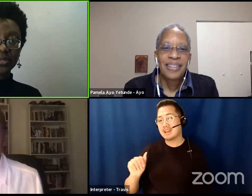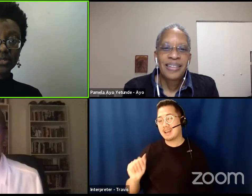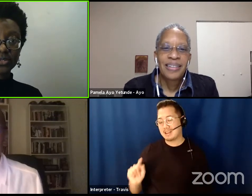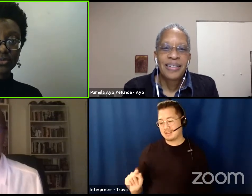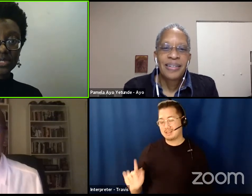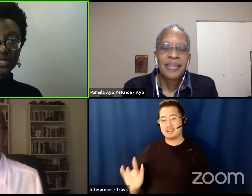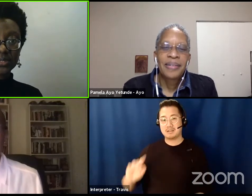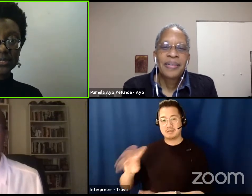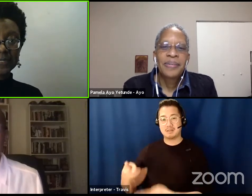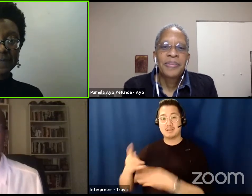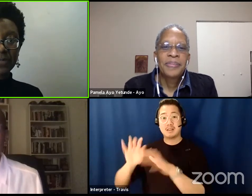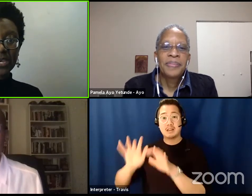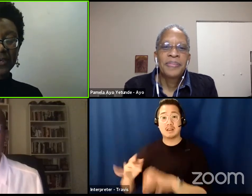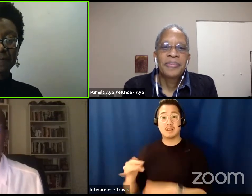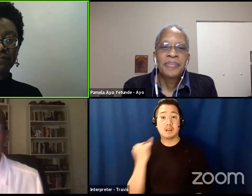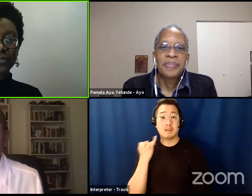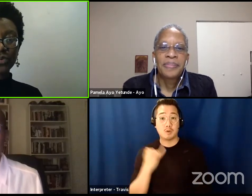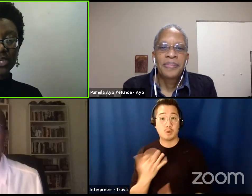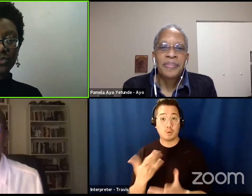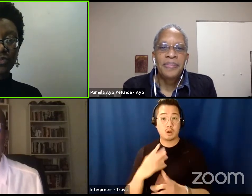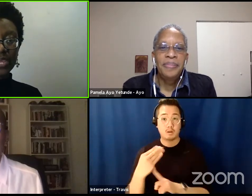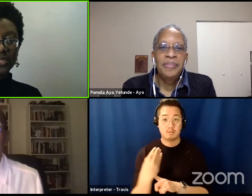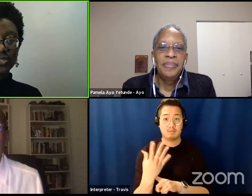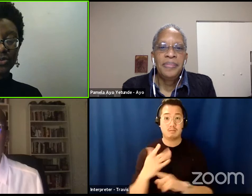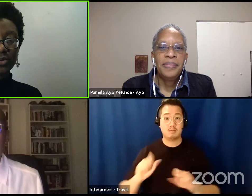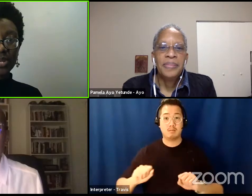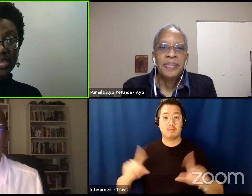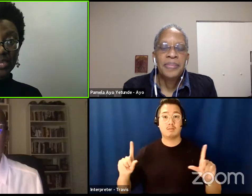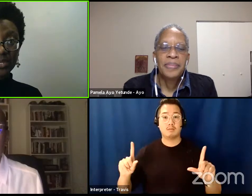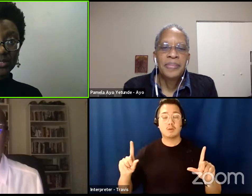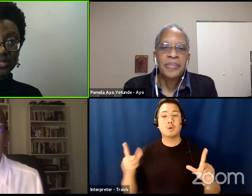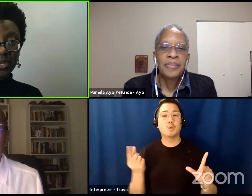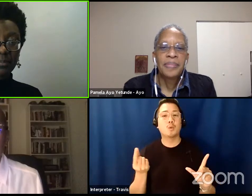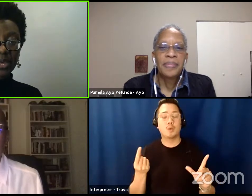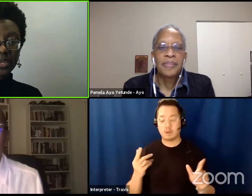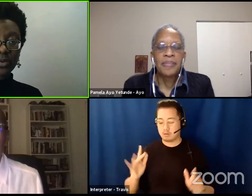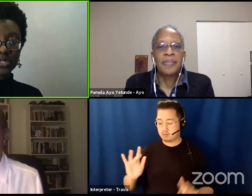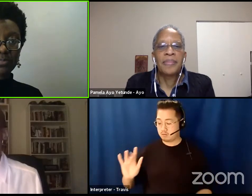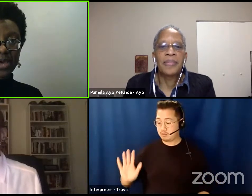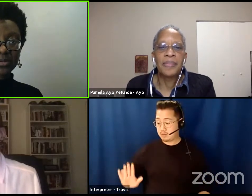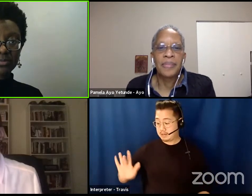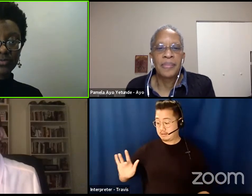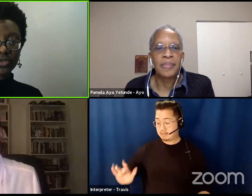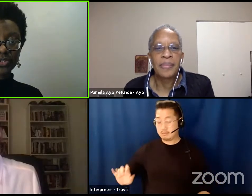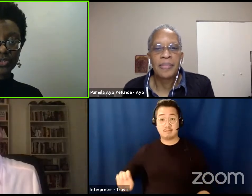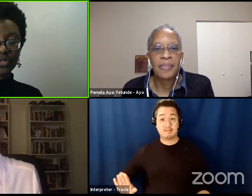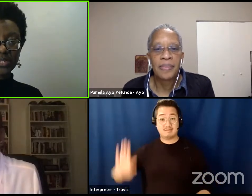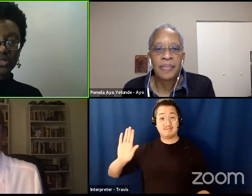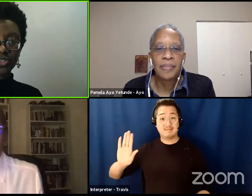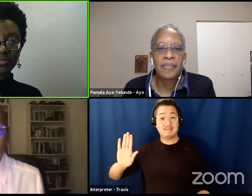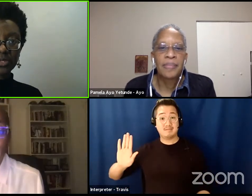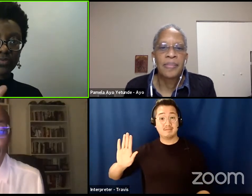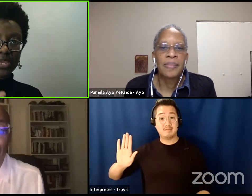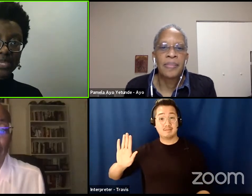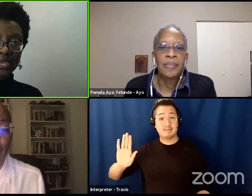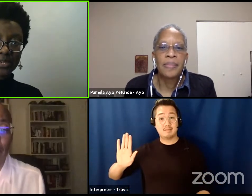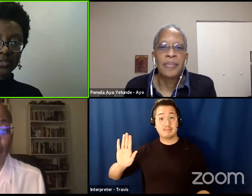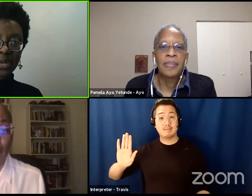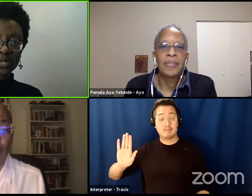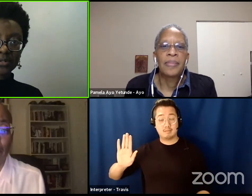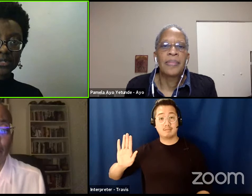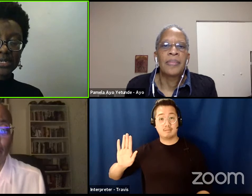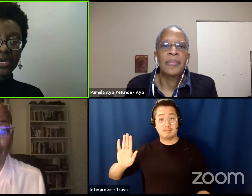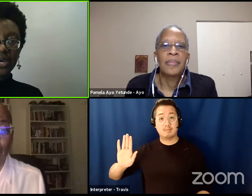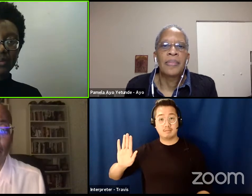come on screen, you can raise your hand by going to the bottom of your screen, and there should be a raise